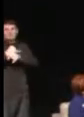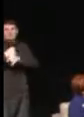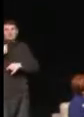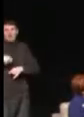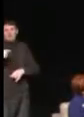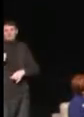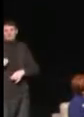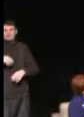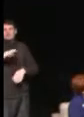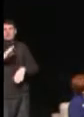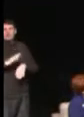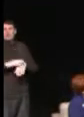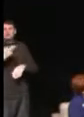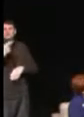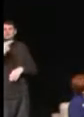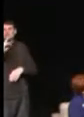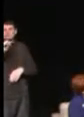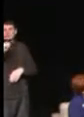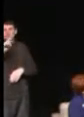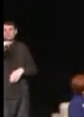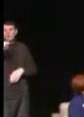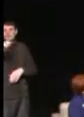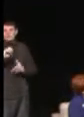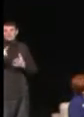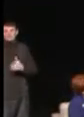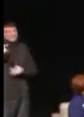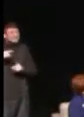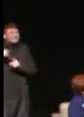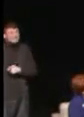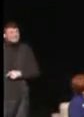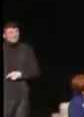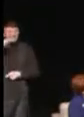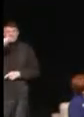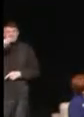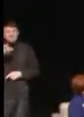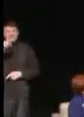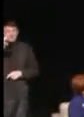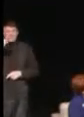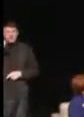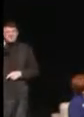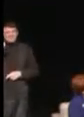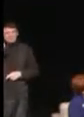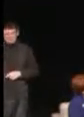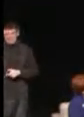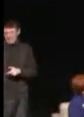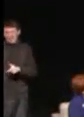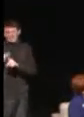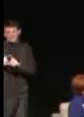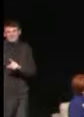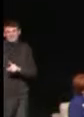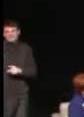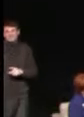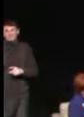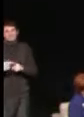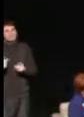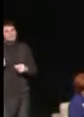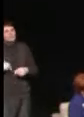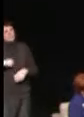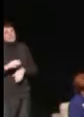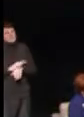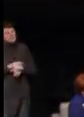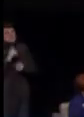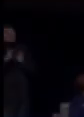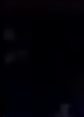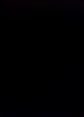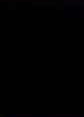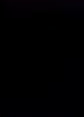in Taiwan just last month. And that's just to name a few. So we've been very, very busy. This